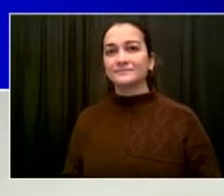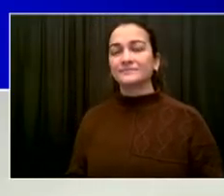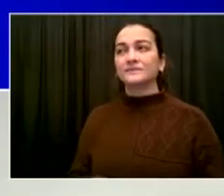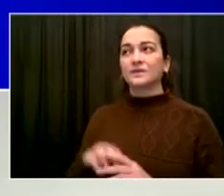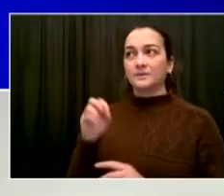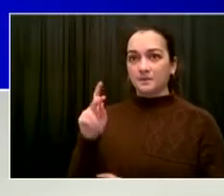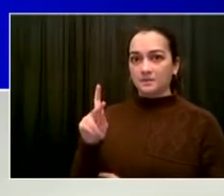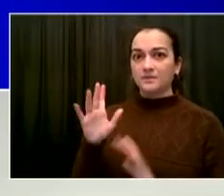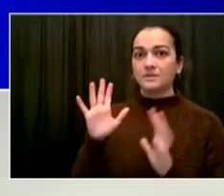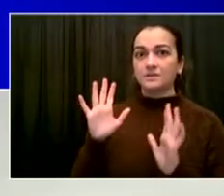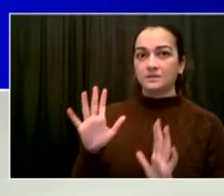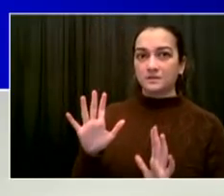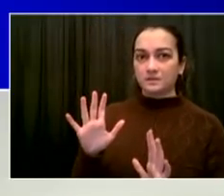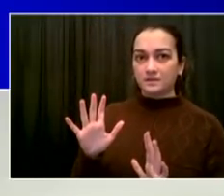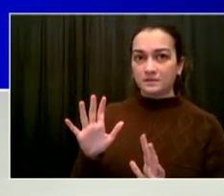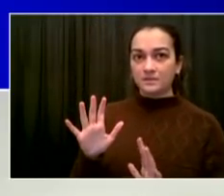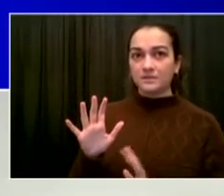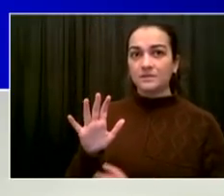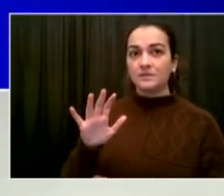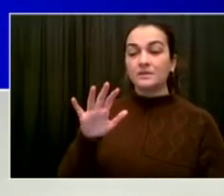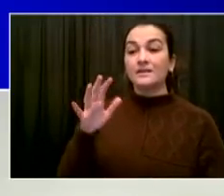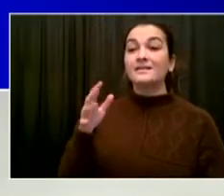facilities.